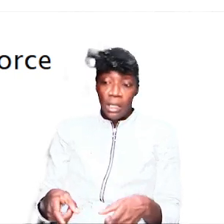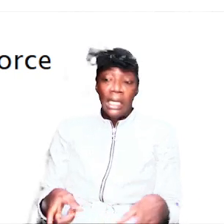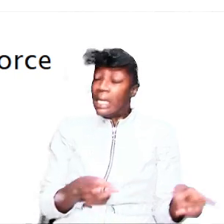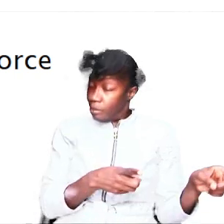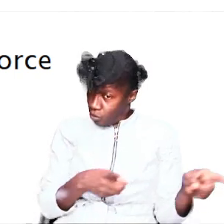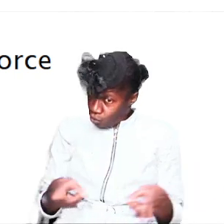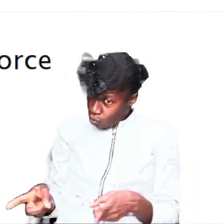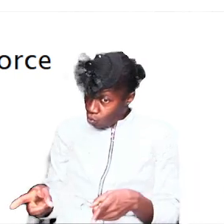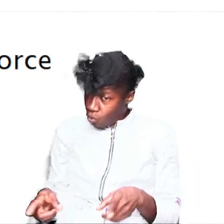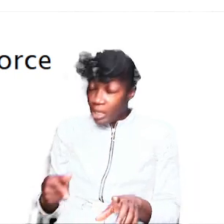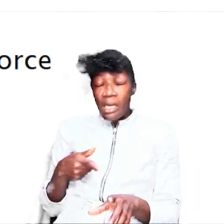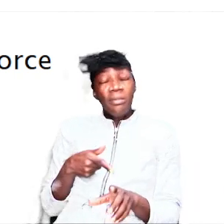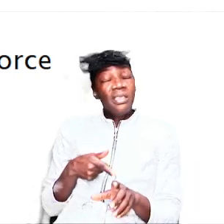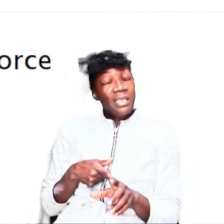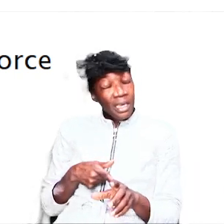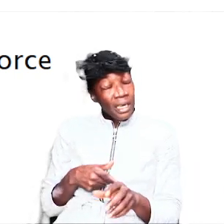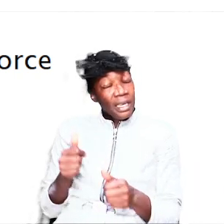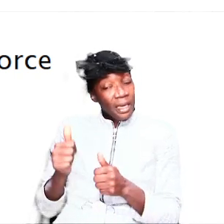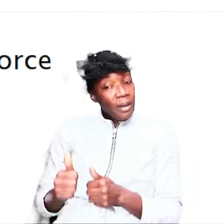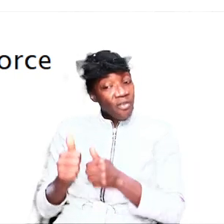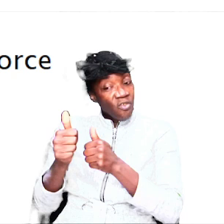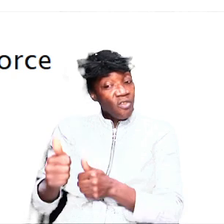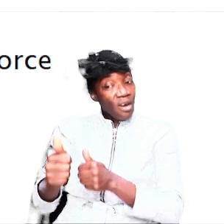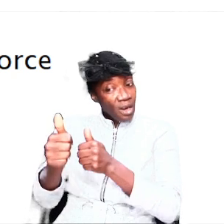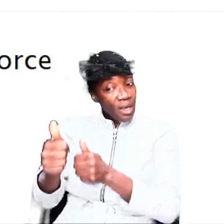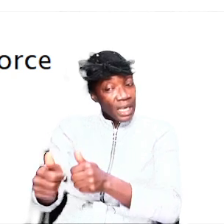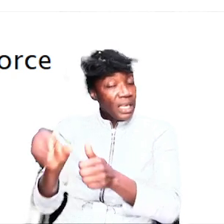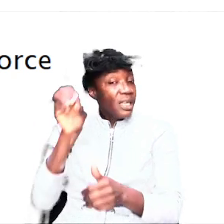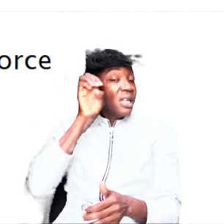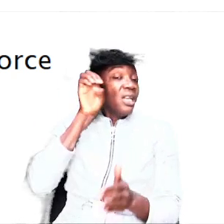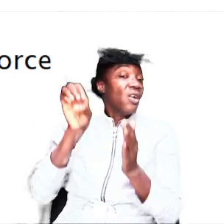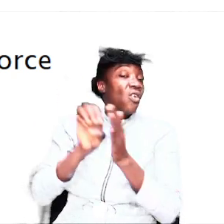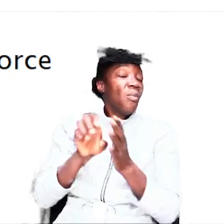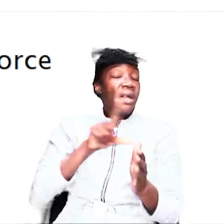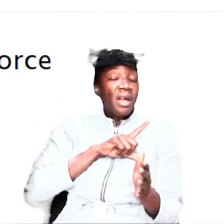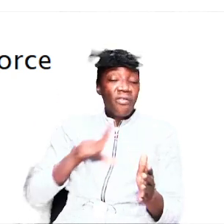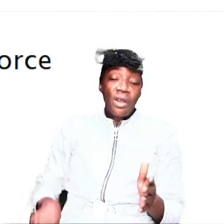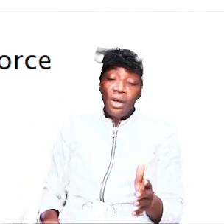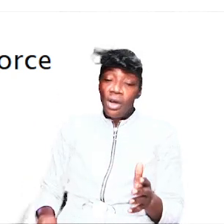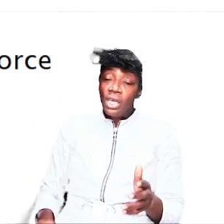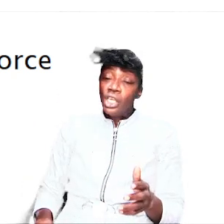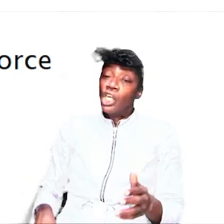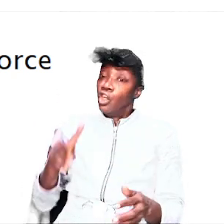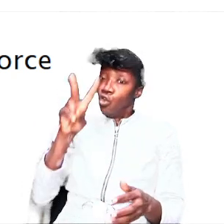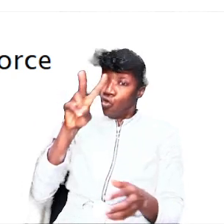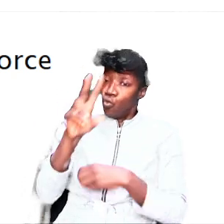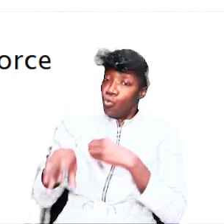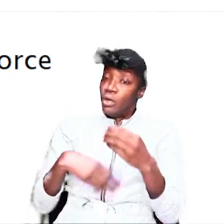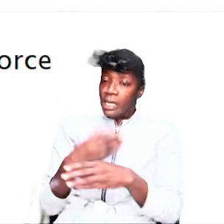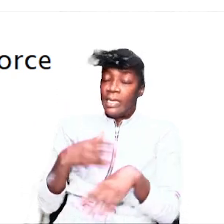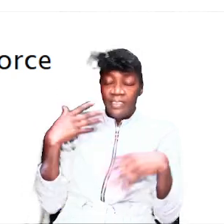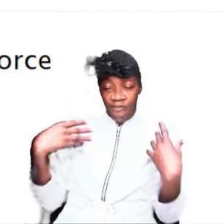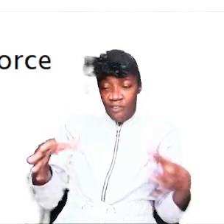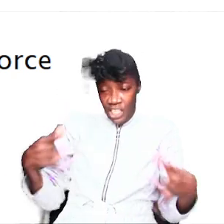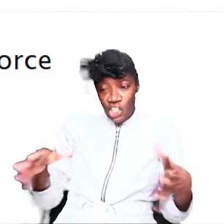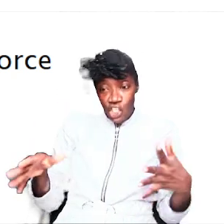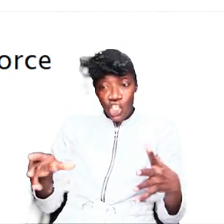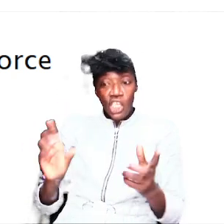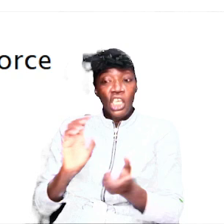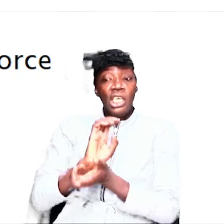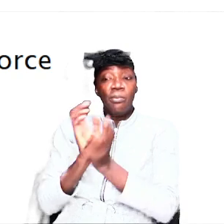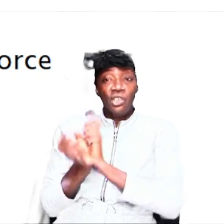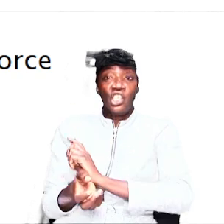So he started out by following the command of the Lord. But after 2 years, he changed and have now reached a